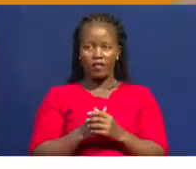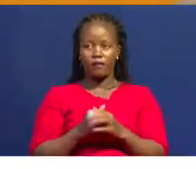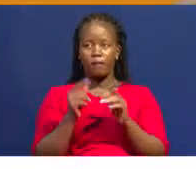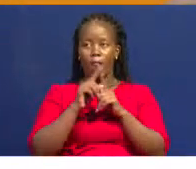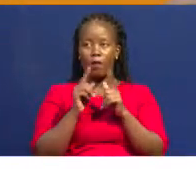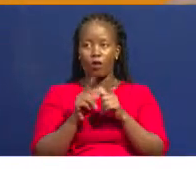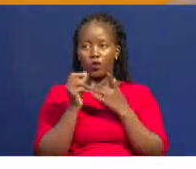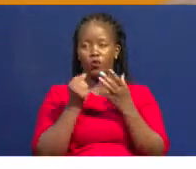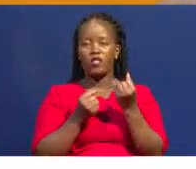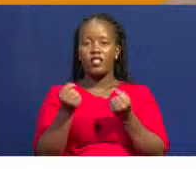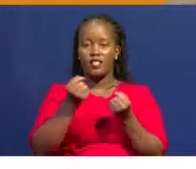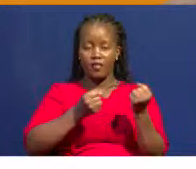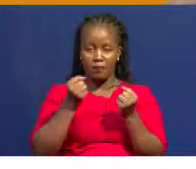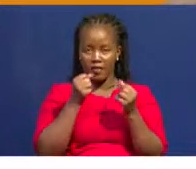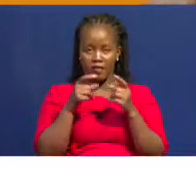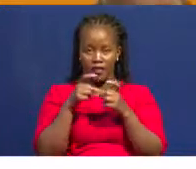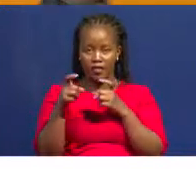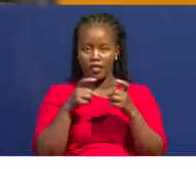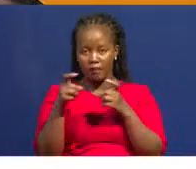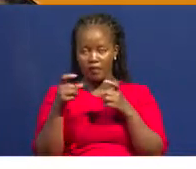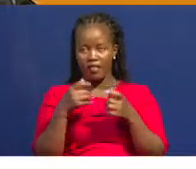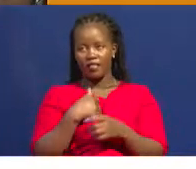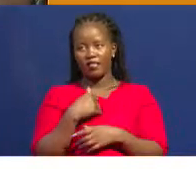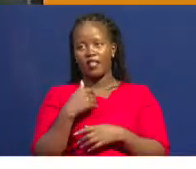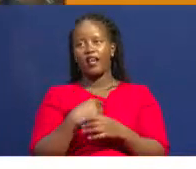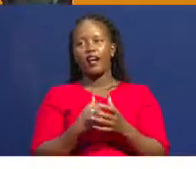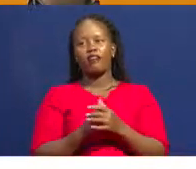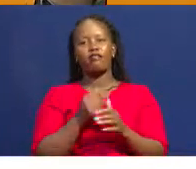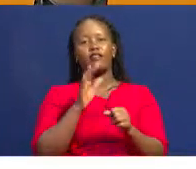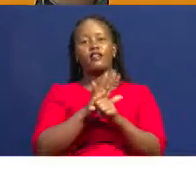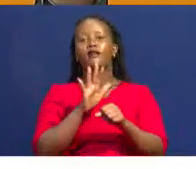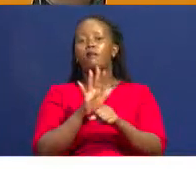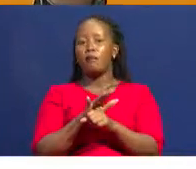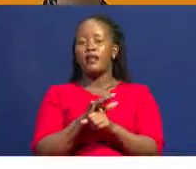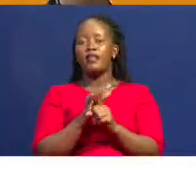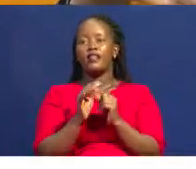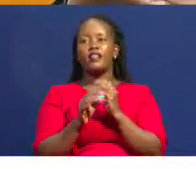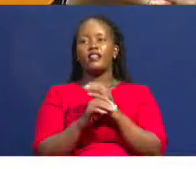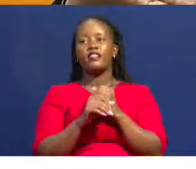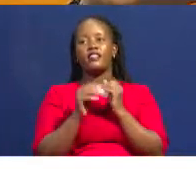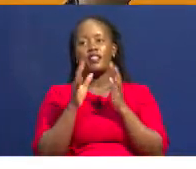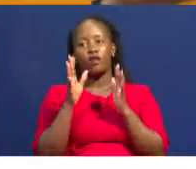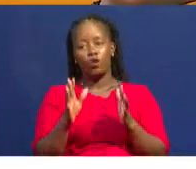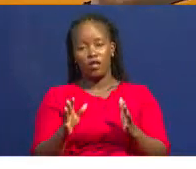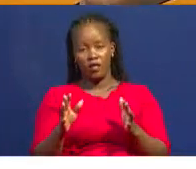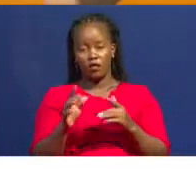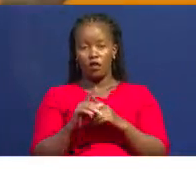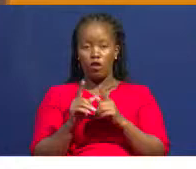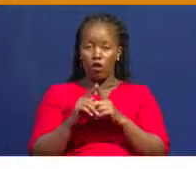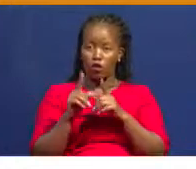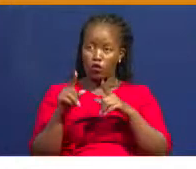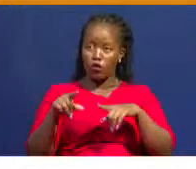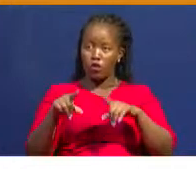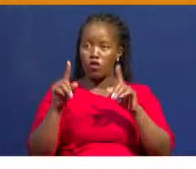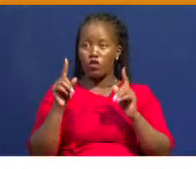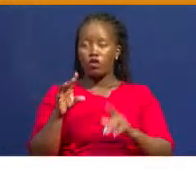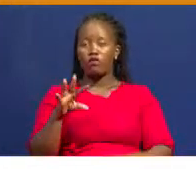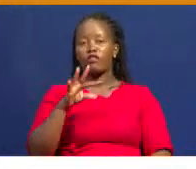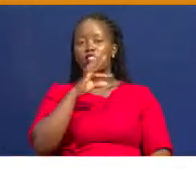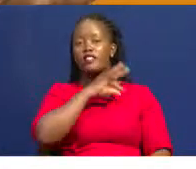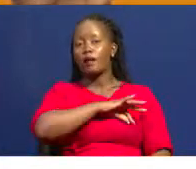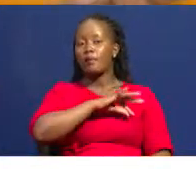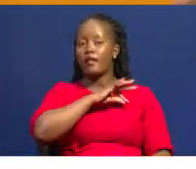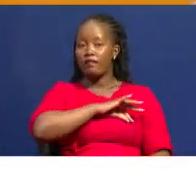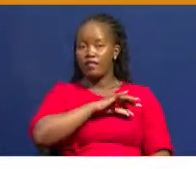speed limiter. So, and those are some of the key stakeholders, and he knows, and a beneficiary of the actions which are